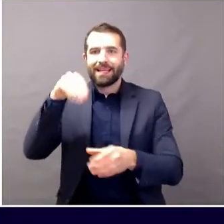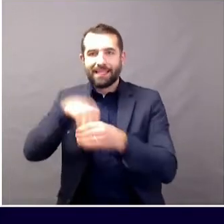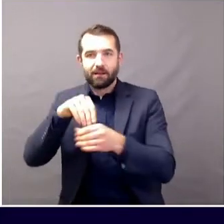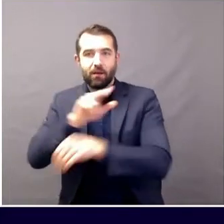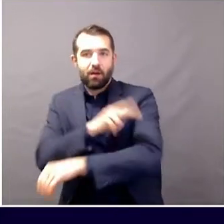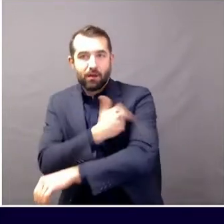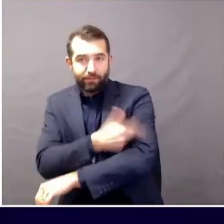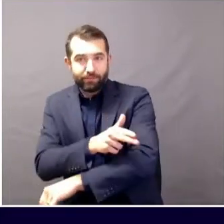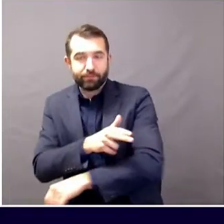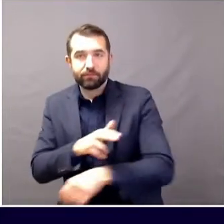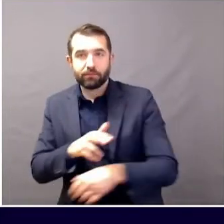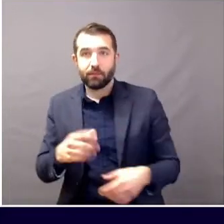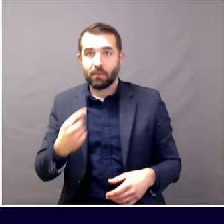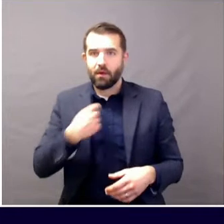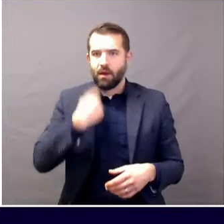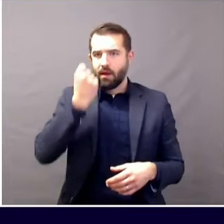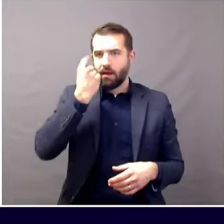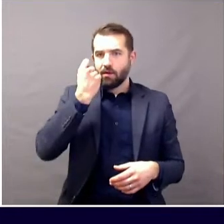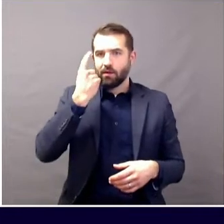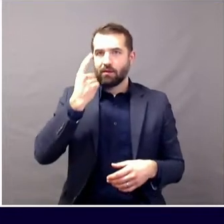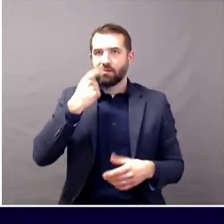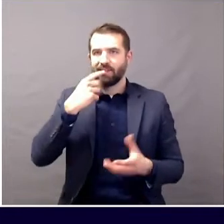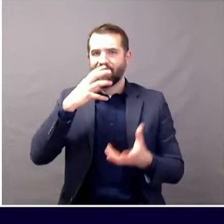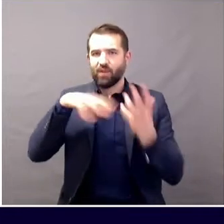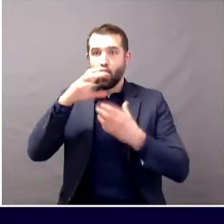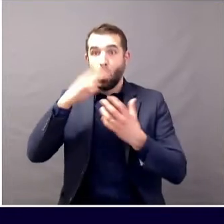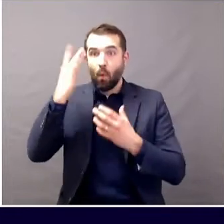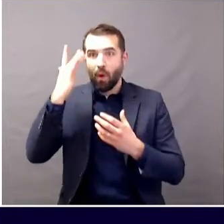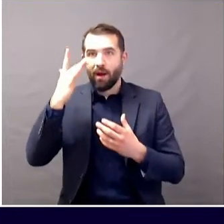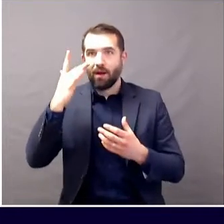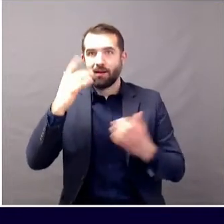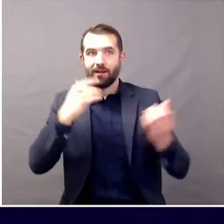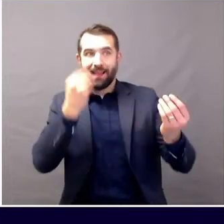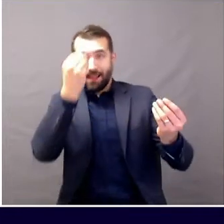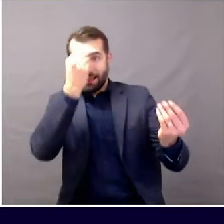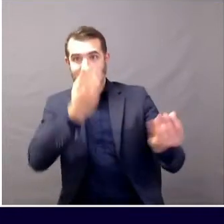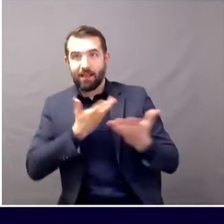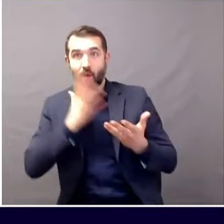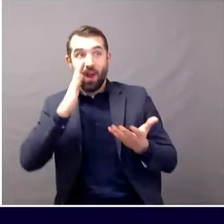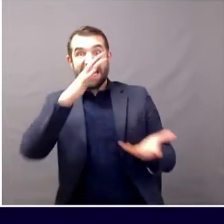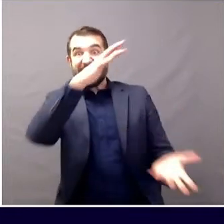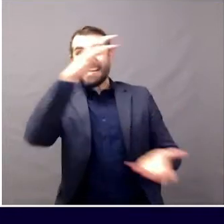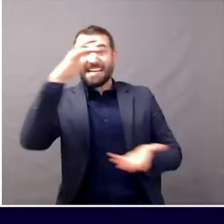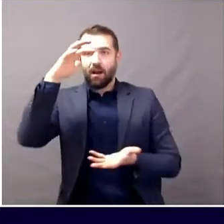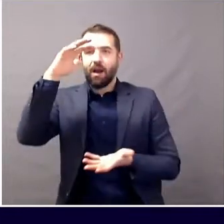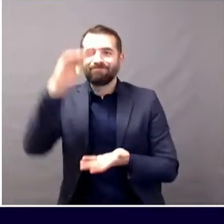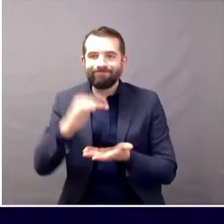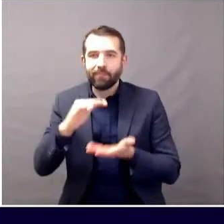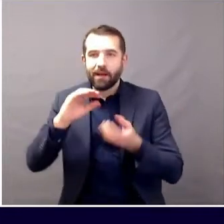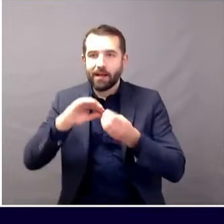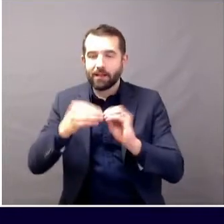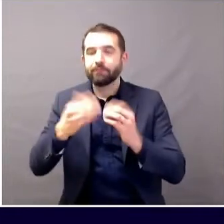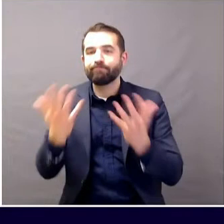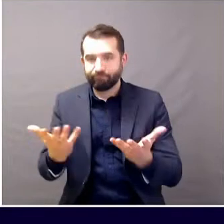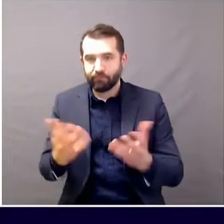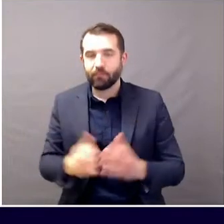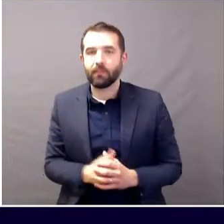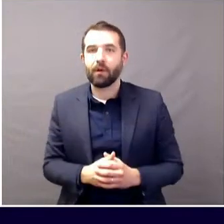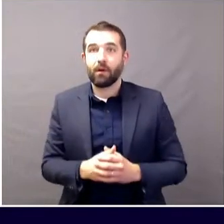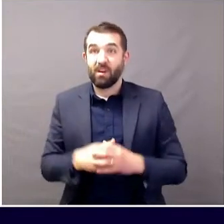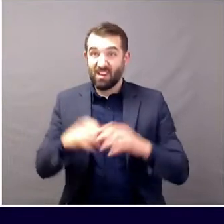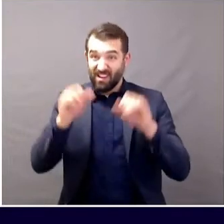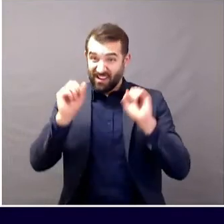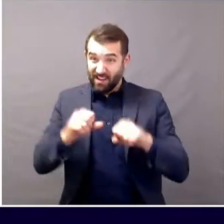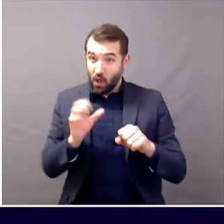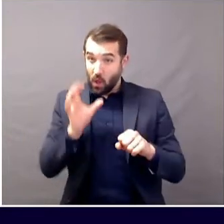clarity about how many doses we can expect, beyond a week or so, can you give any kind of estimate for when these providers could reasonably expect